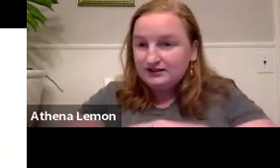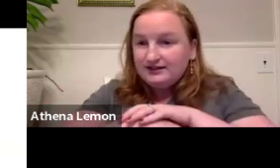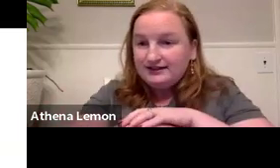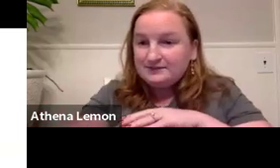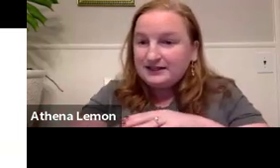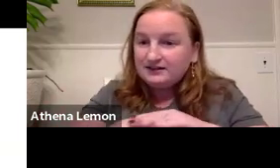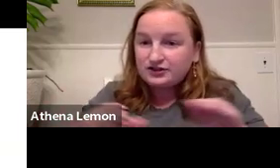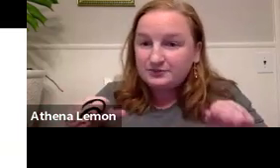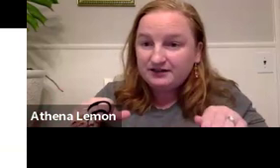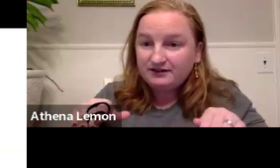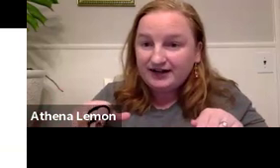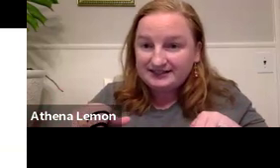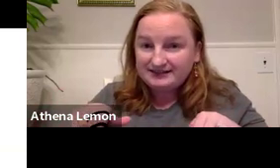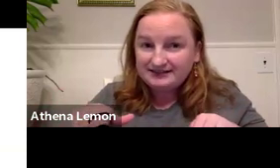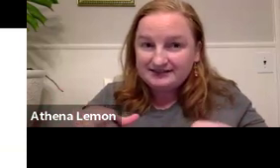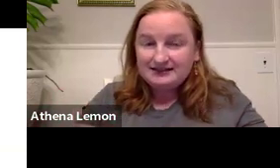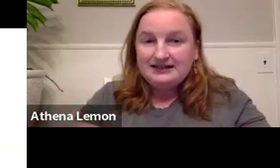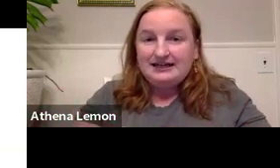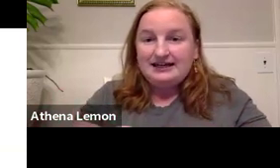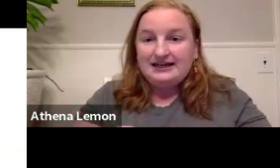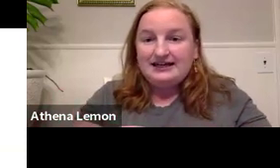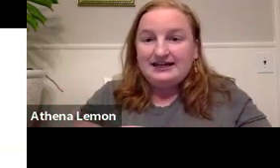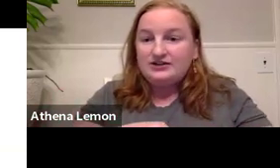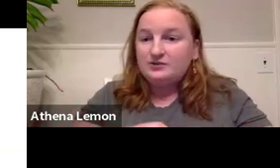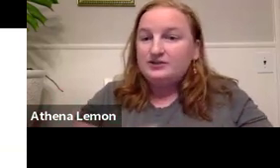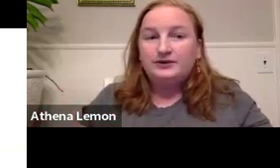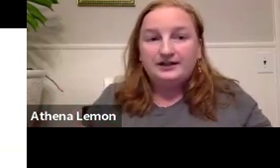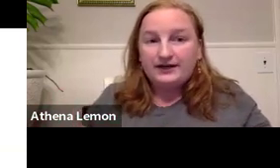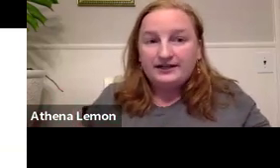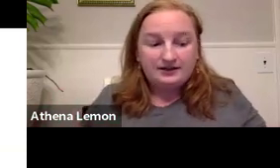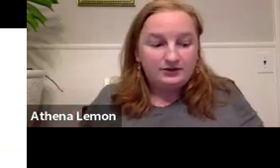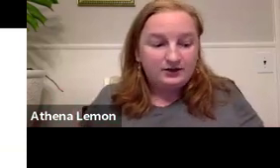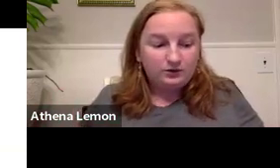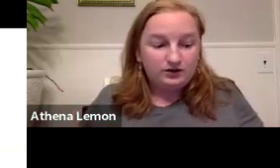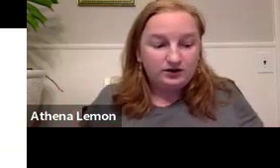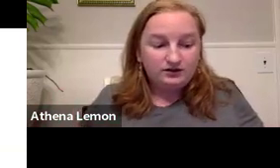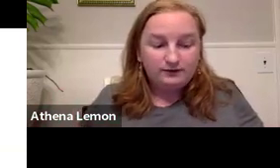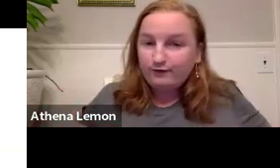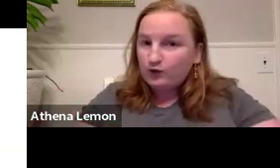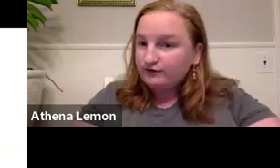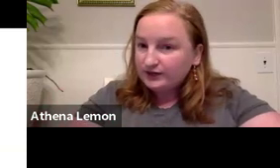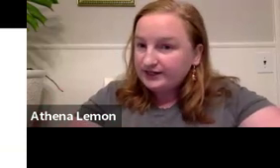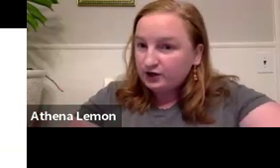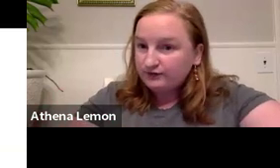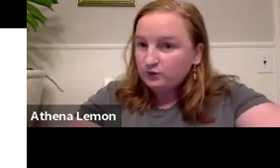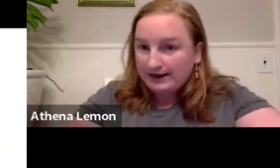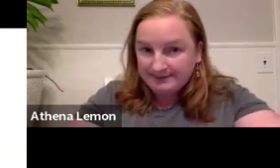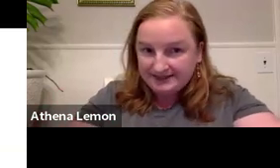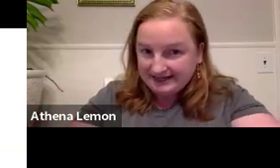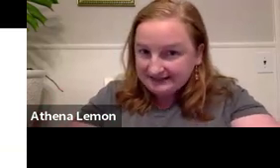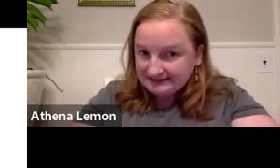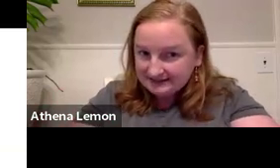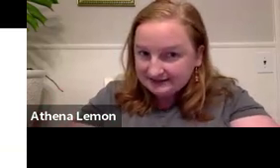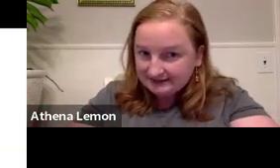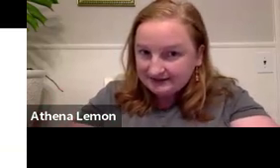So that's my little spiel on vaccines. And I just want to reiterate that you can order 4 free COVID